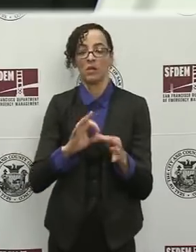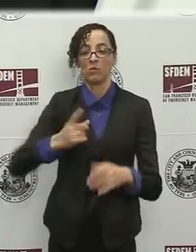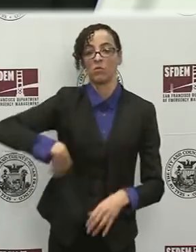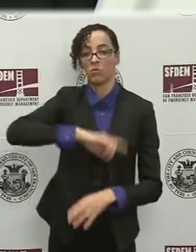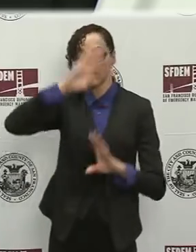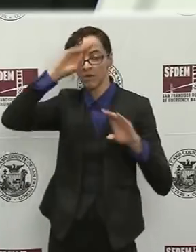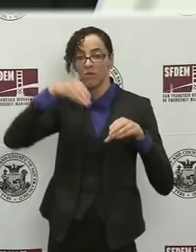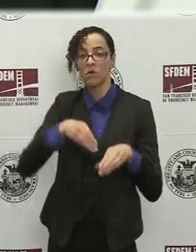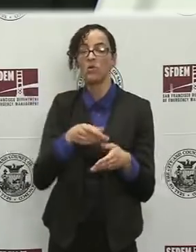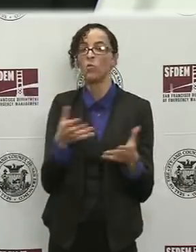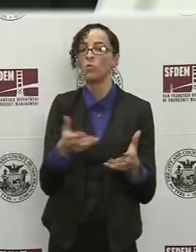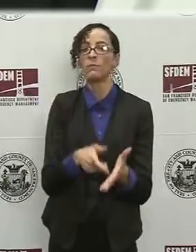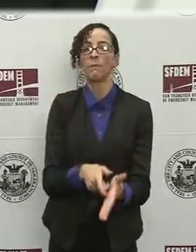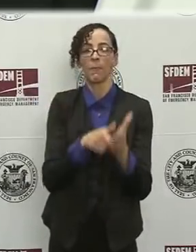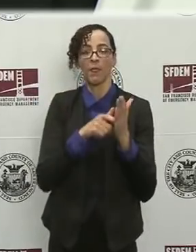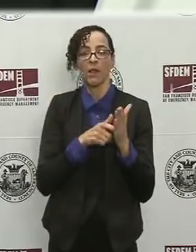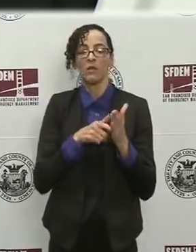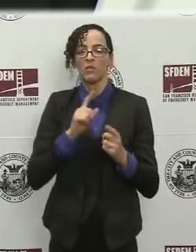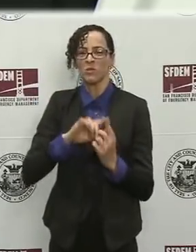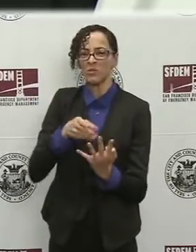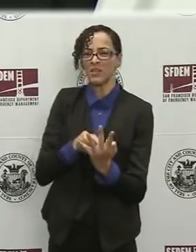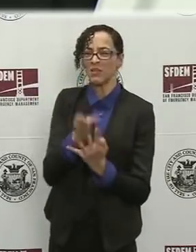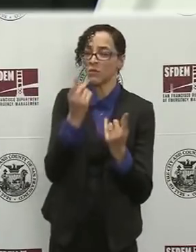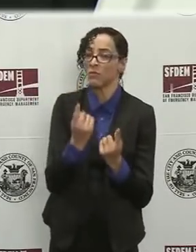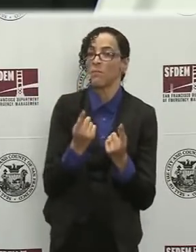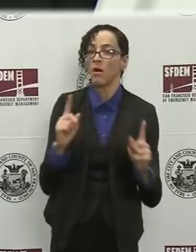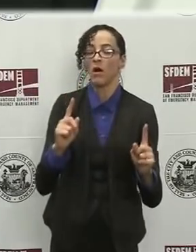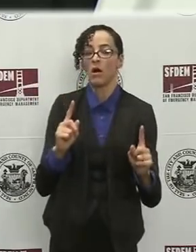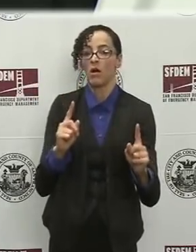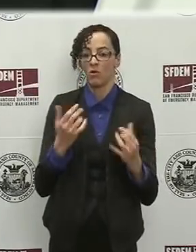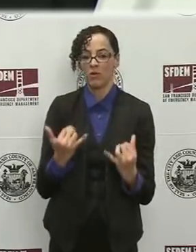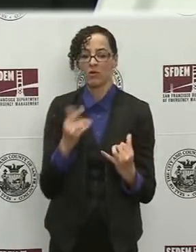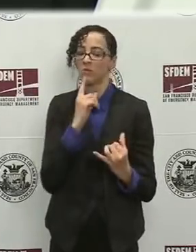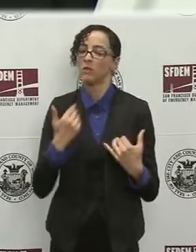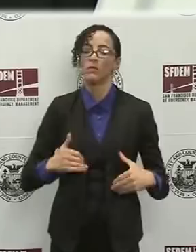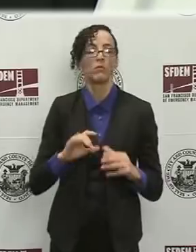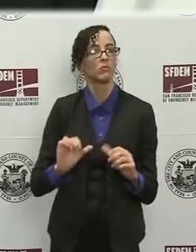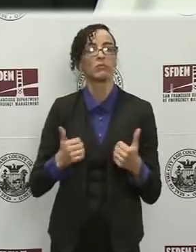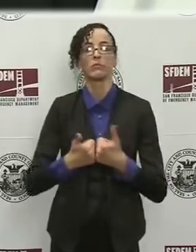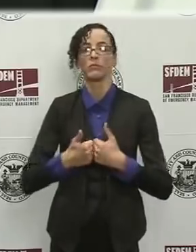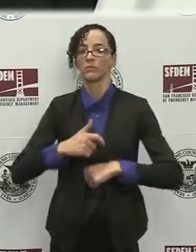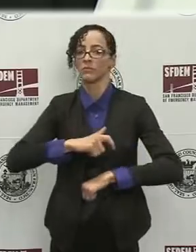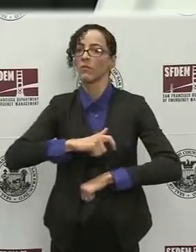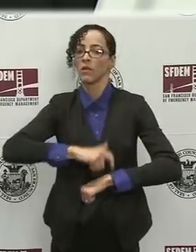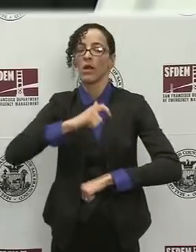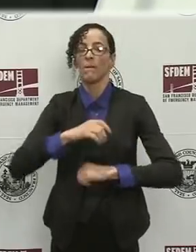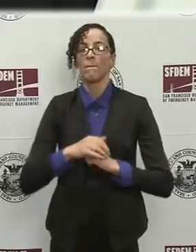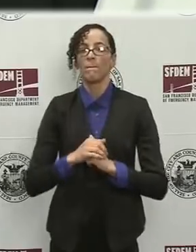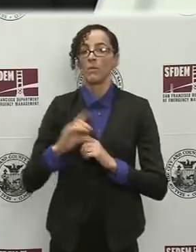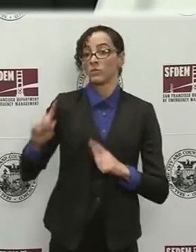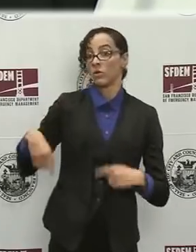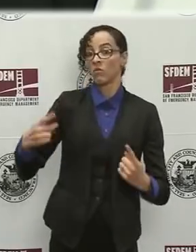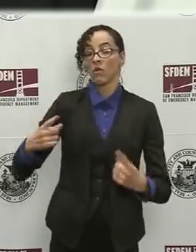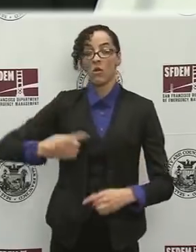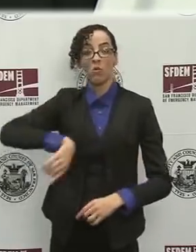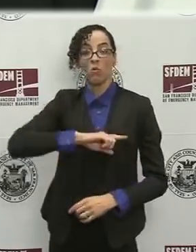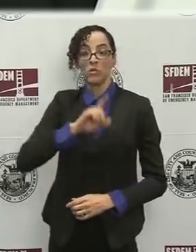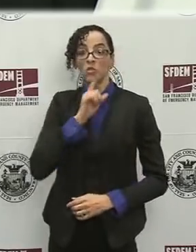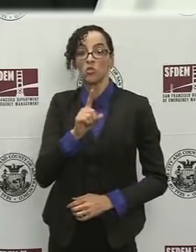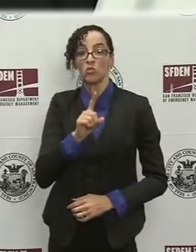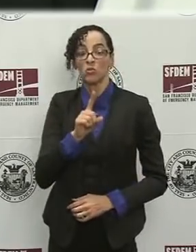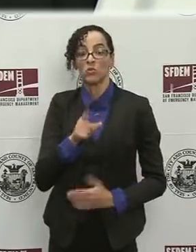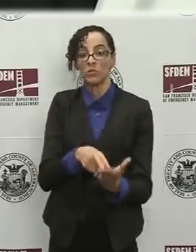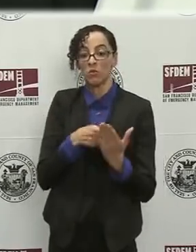is an incredibly challenging time. And we are truly showing that when we come